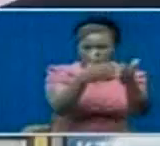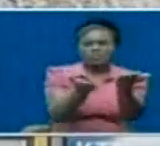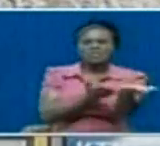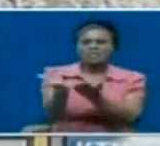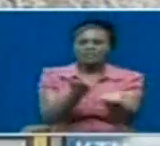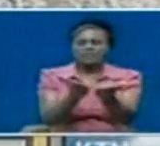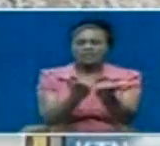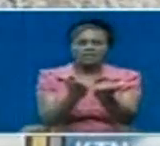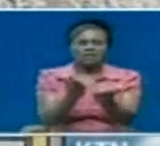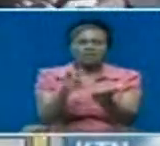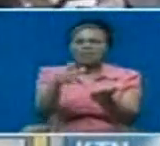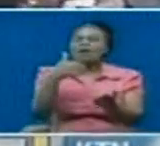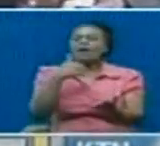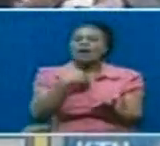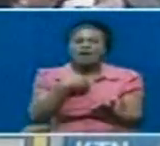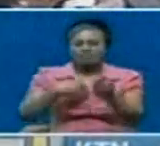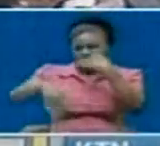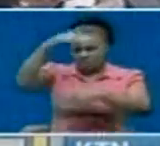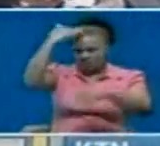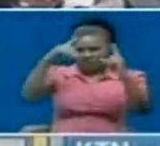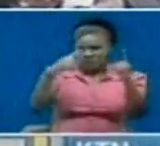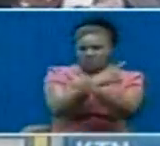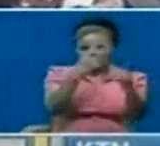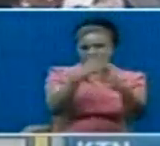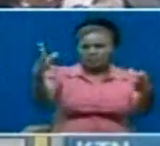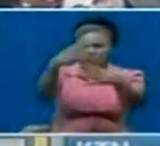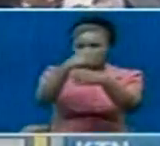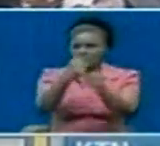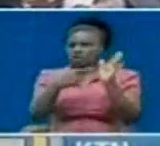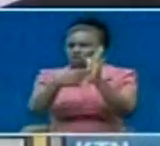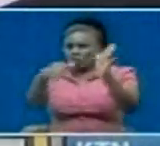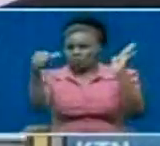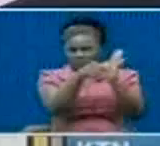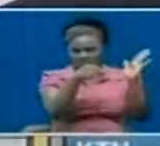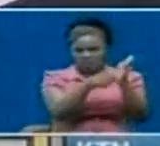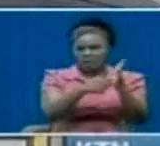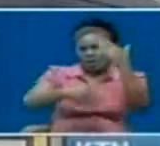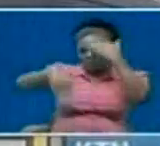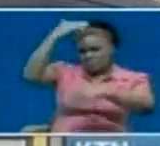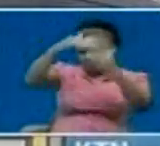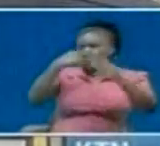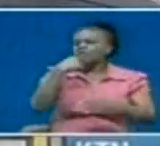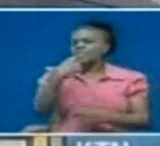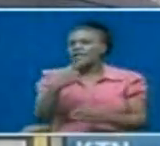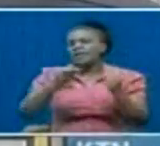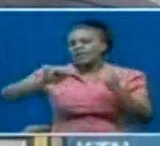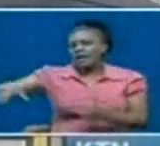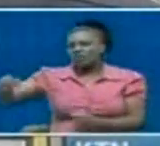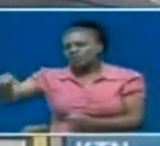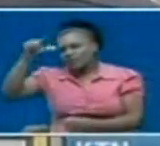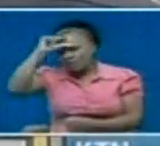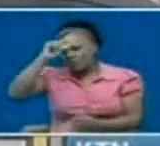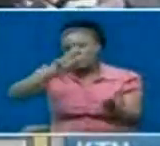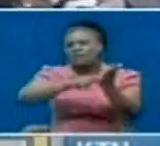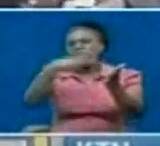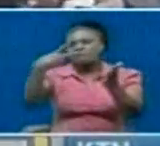one accord, health professionals from various associations aired their grievances. The professionals claim the county government is failing to